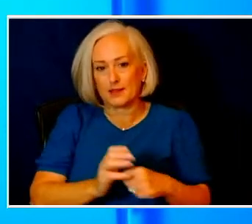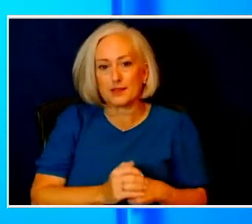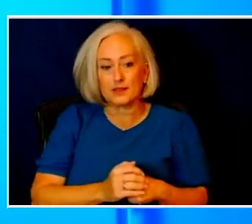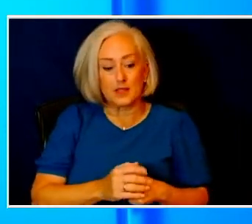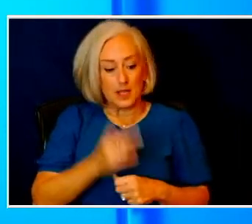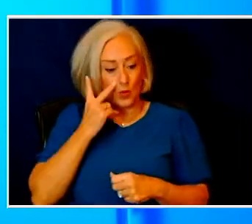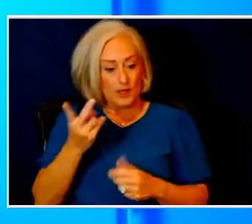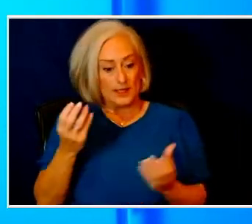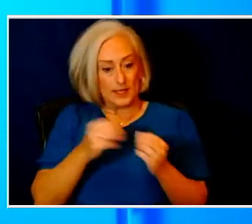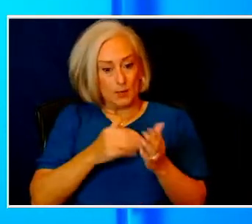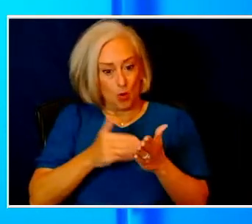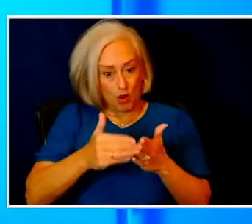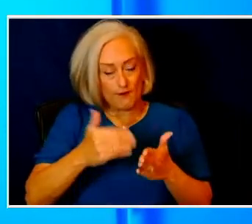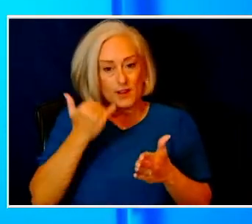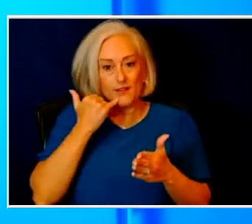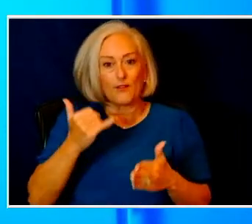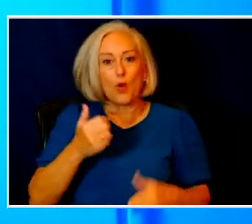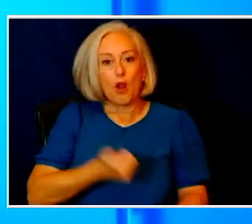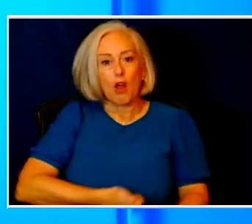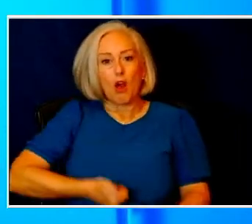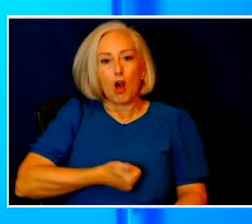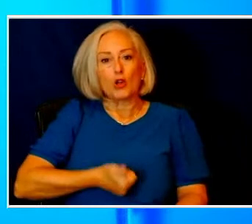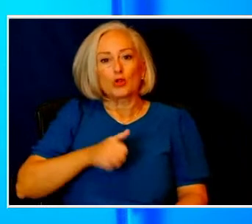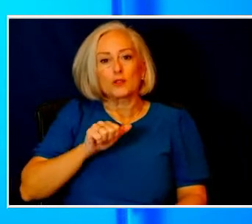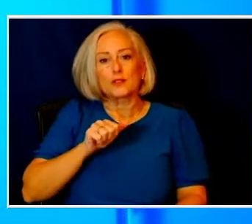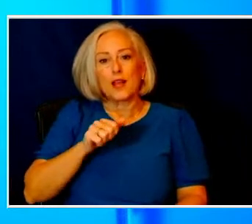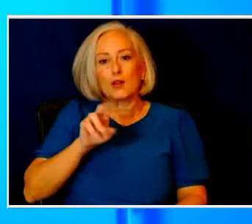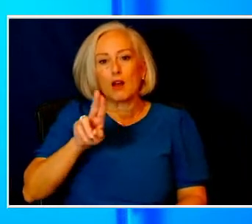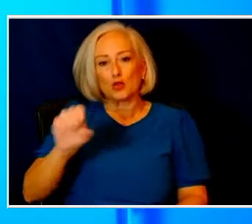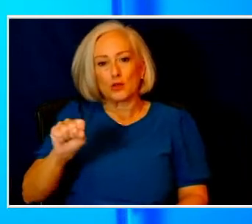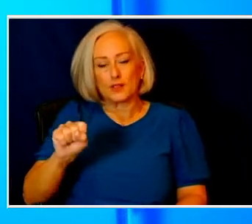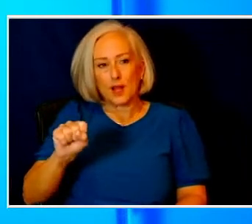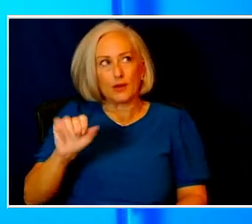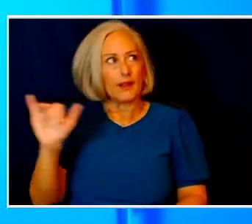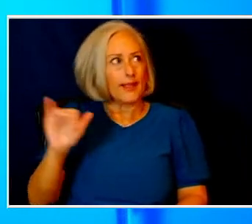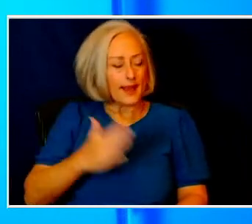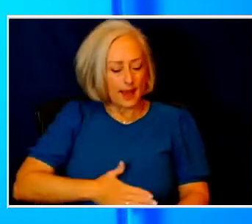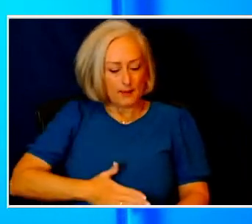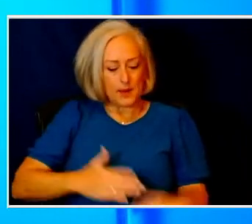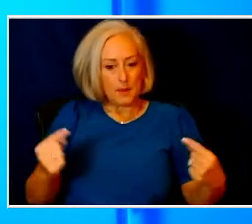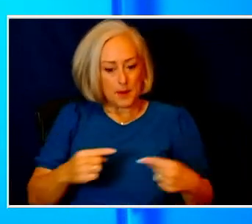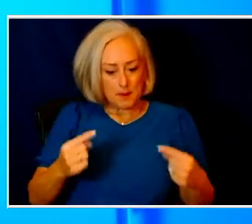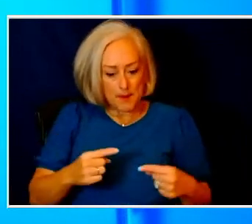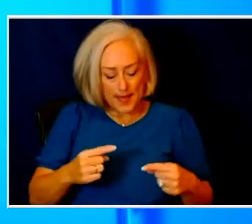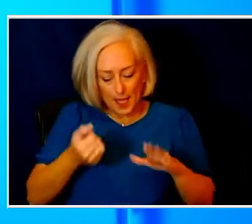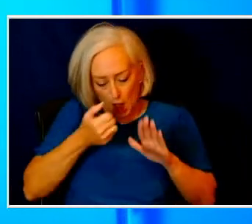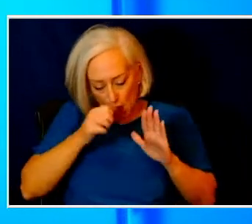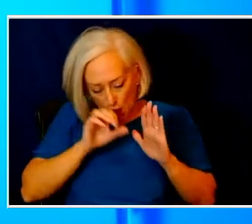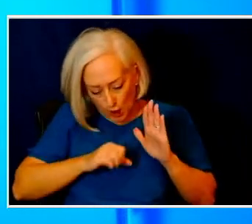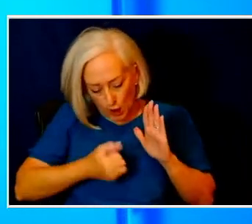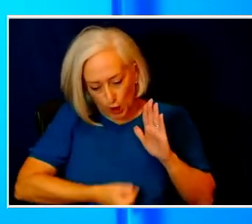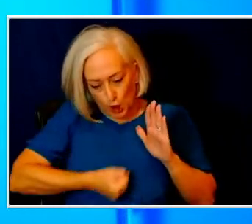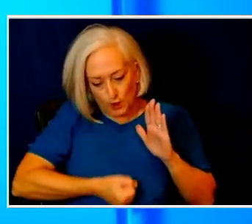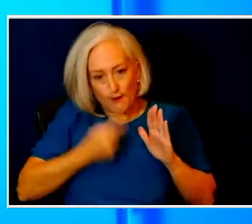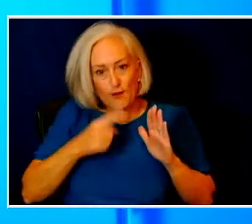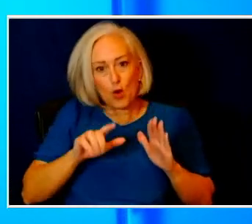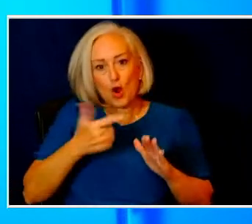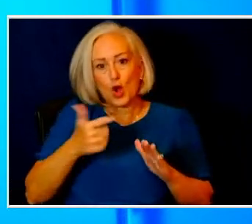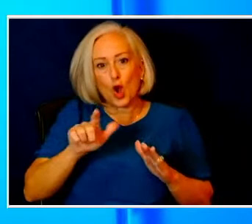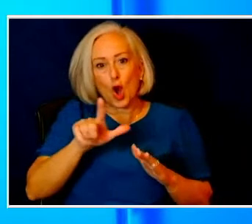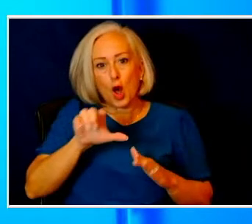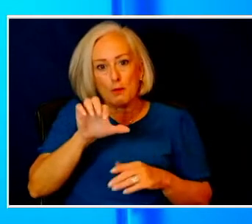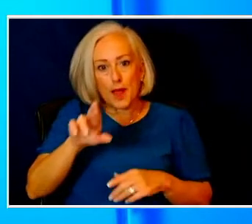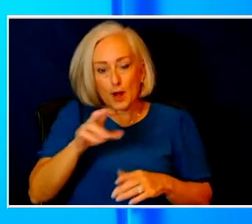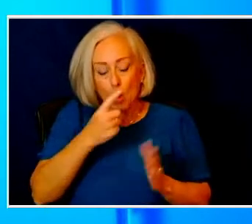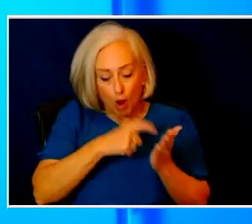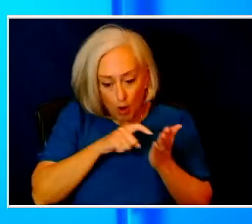ultrasound test for some reason, like they had abdominal pain and they were trying to look at the gallbladder, and then it's noted that they have fatty liver.